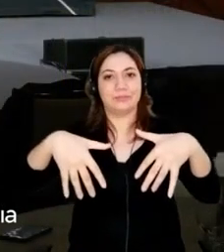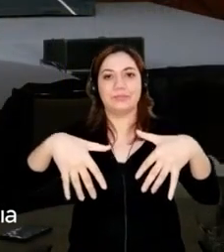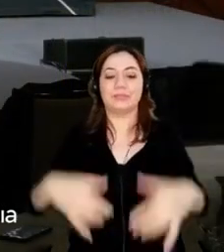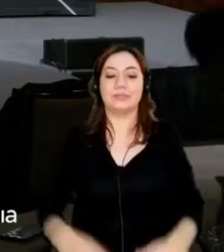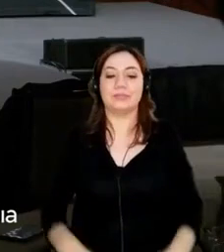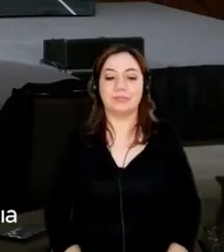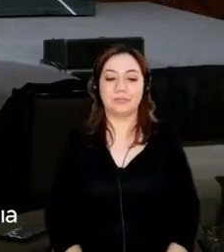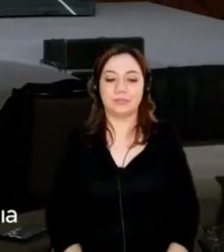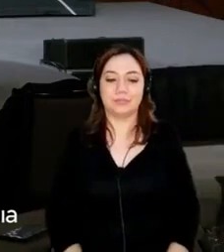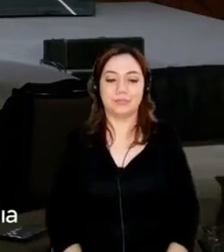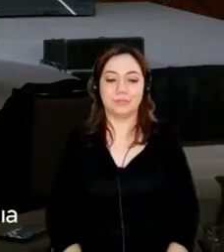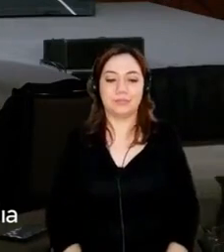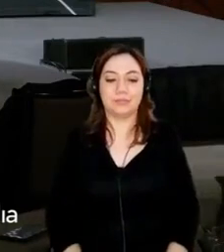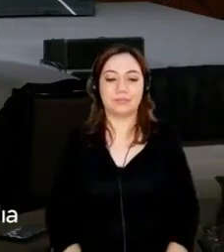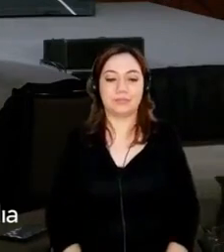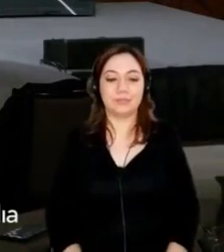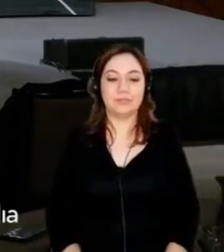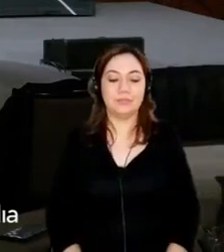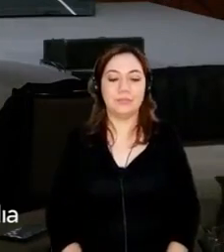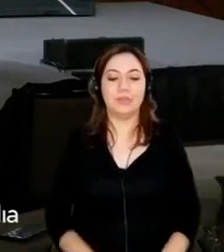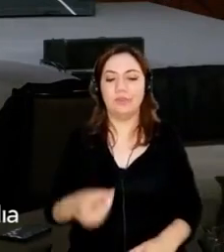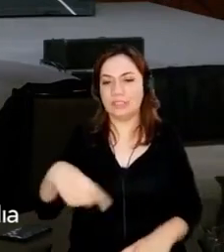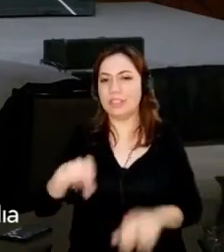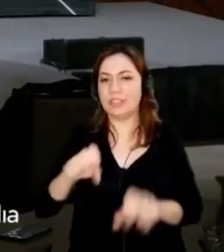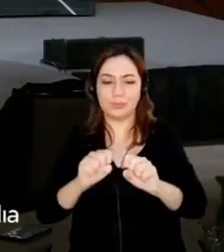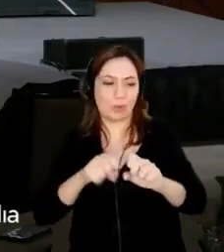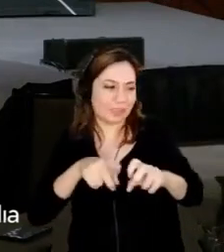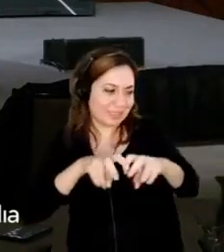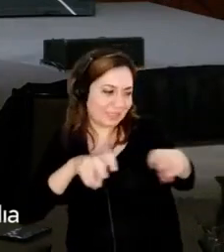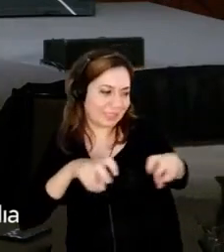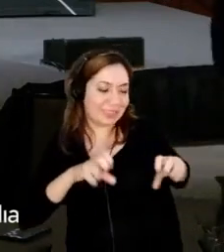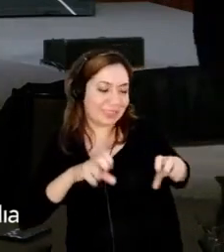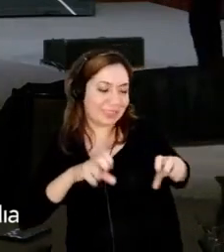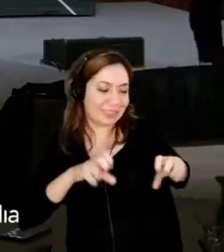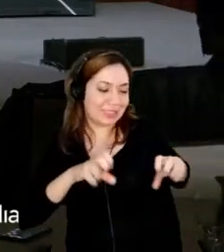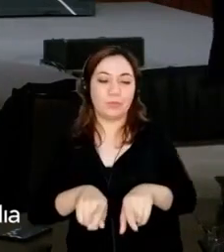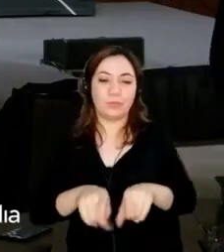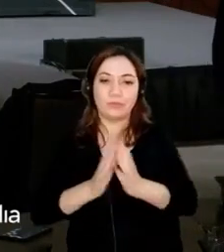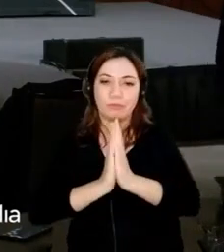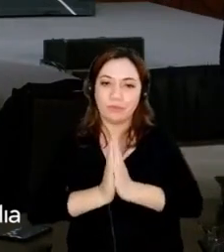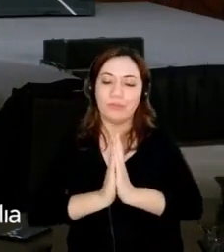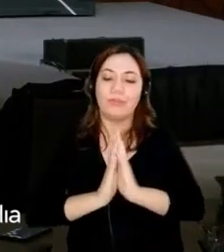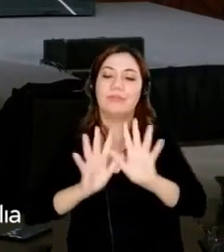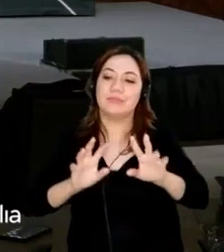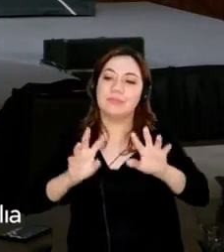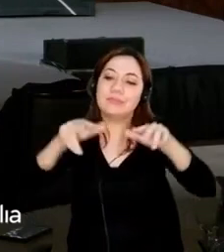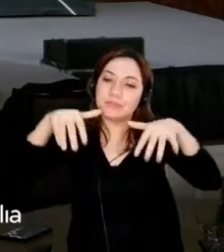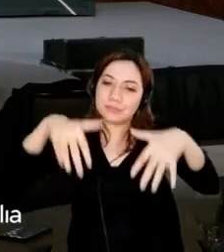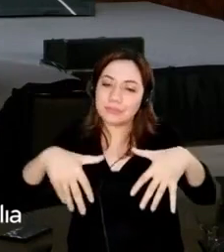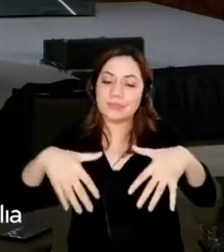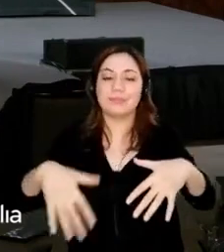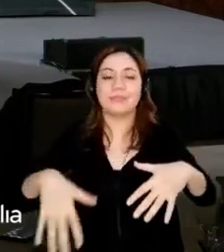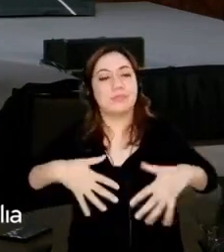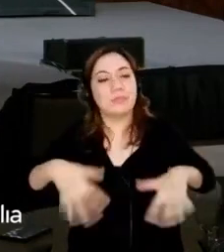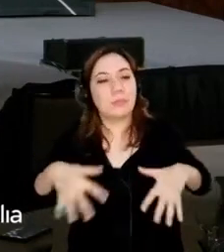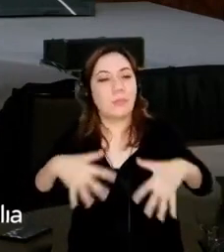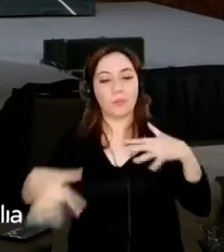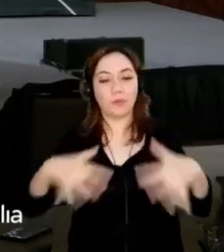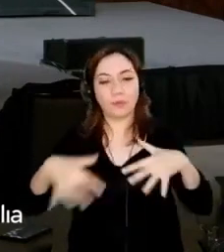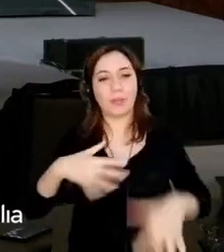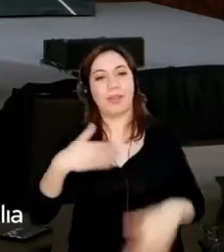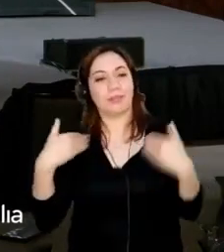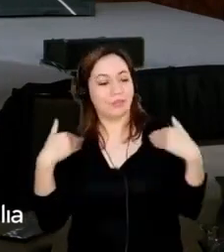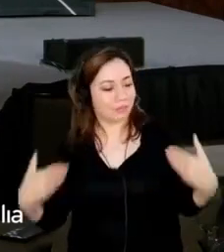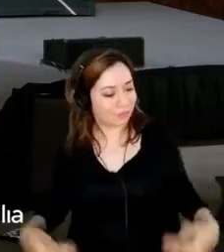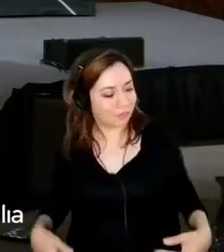take your seats and stuff. But everybody stand up, shake your arms out a little. We got one last panel. We've got some very